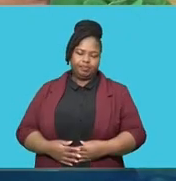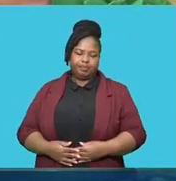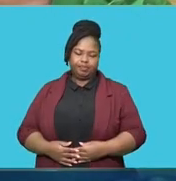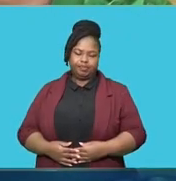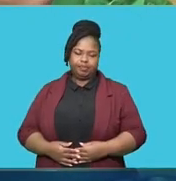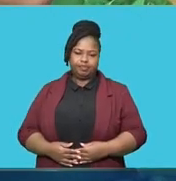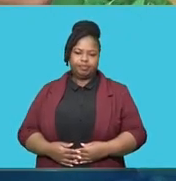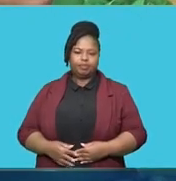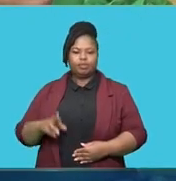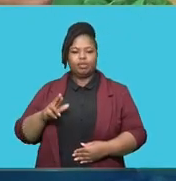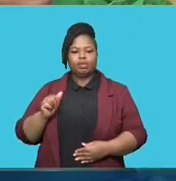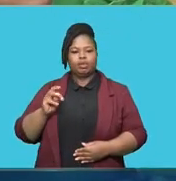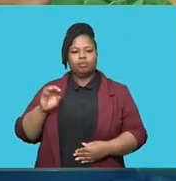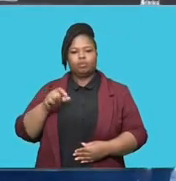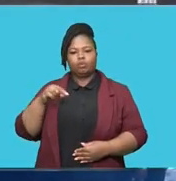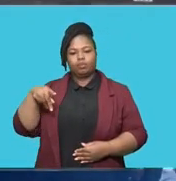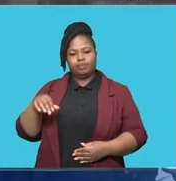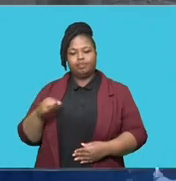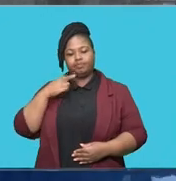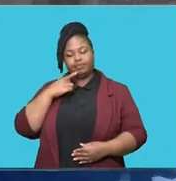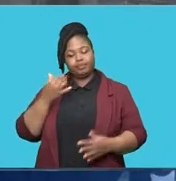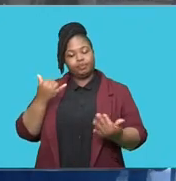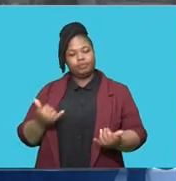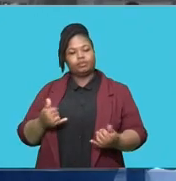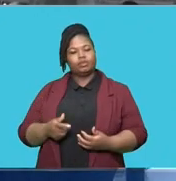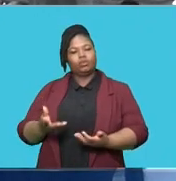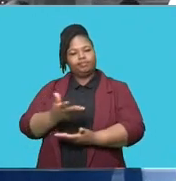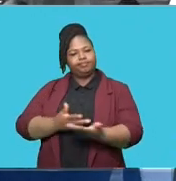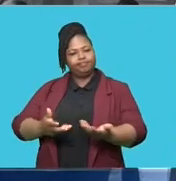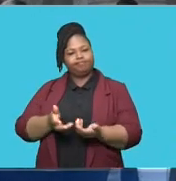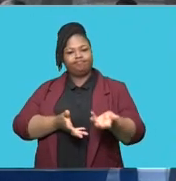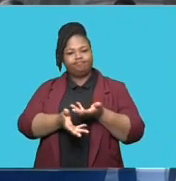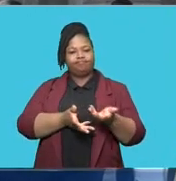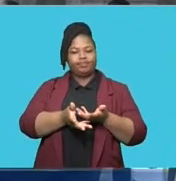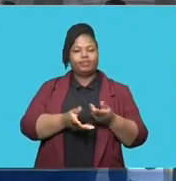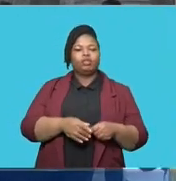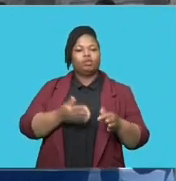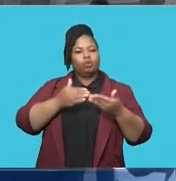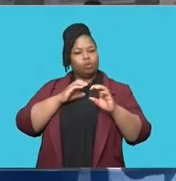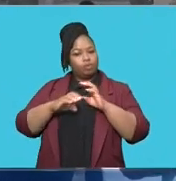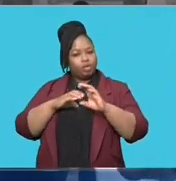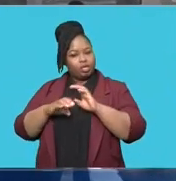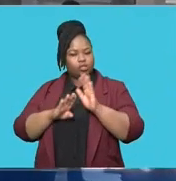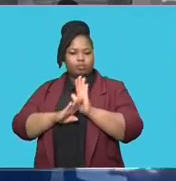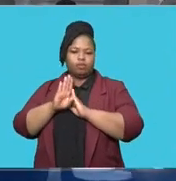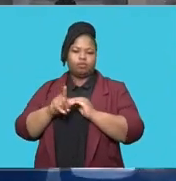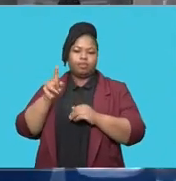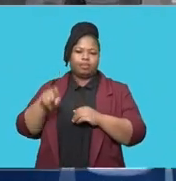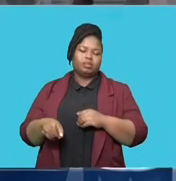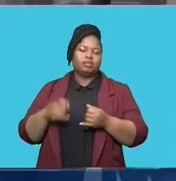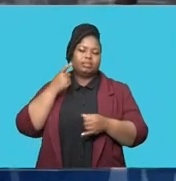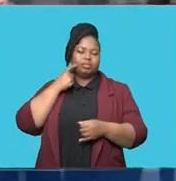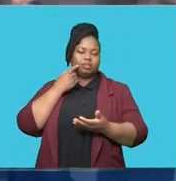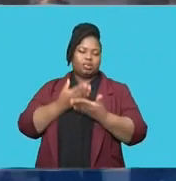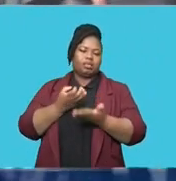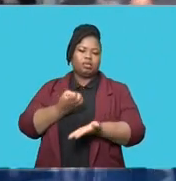they don't even bother to answer our messages and our emails. Le tona Ramokgopa o boletse wa kgolo le kutlwano o ka ba teng setšhabeng. E tla ba mo kahano e tla hlahellang teng e